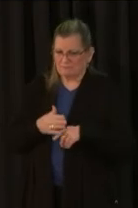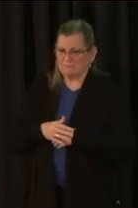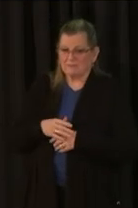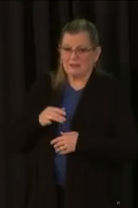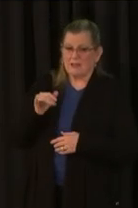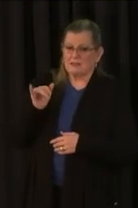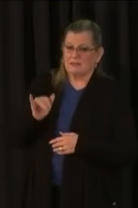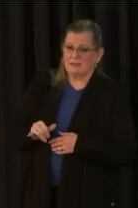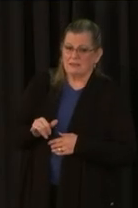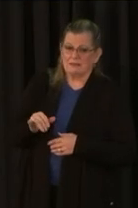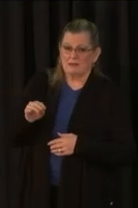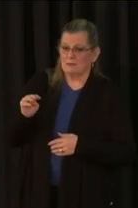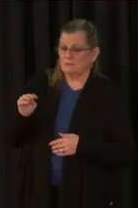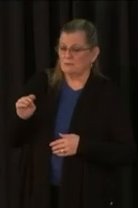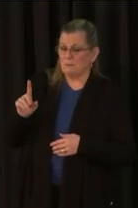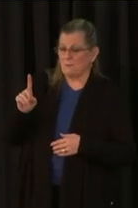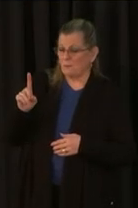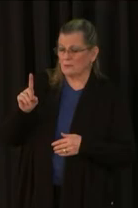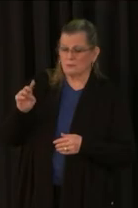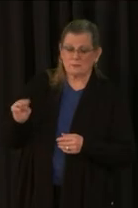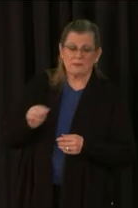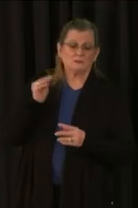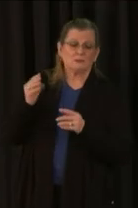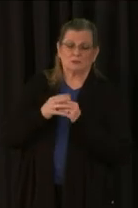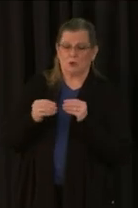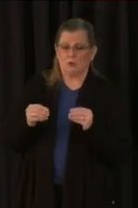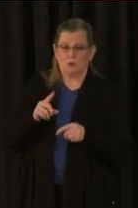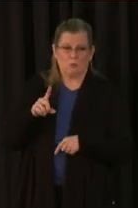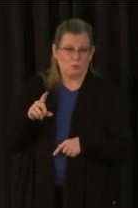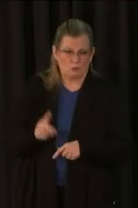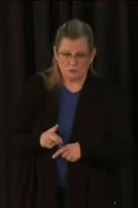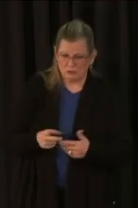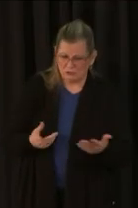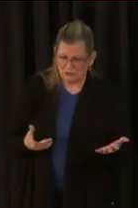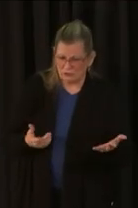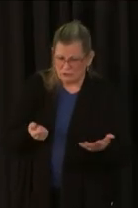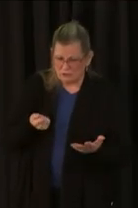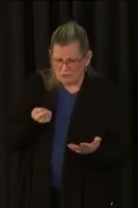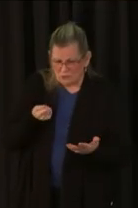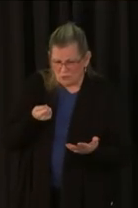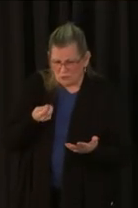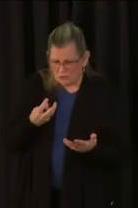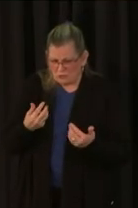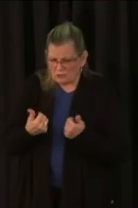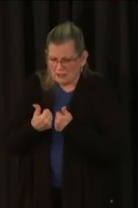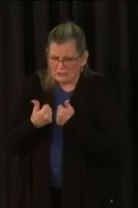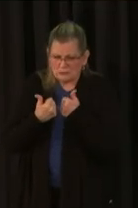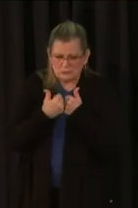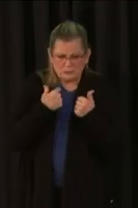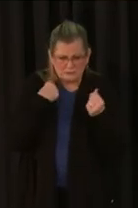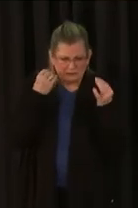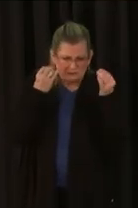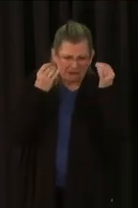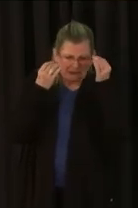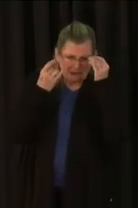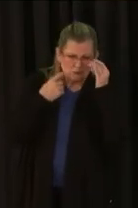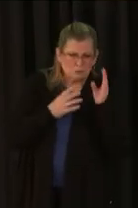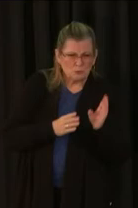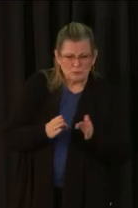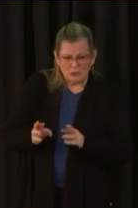million question. I think there's a few challenges that we're sort of thinking through and grappling with as we prepare